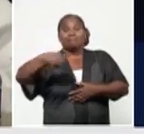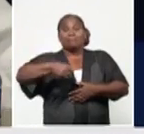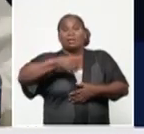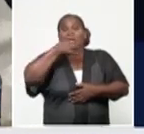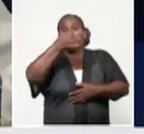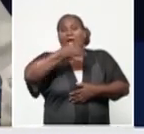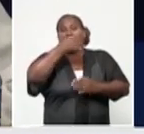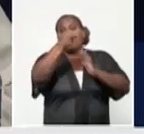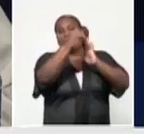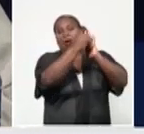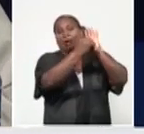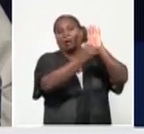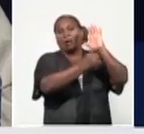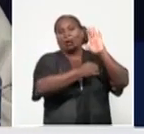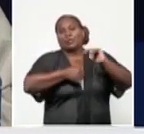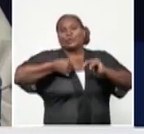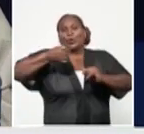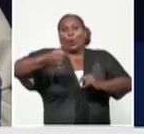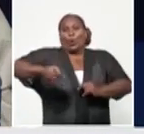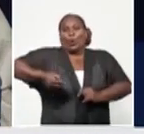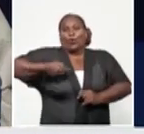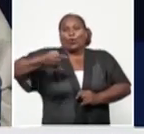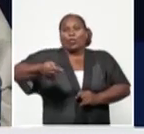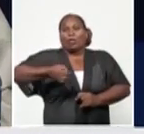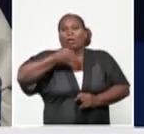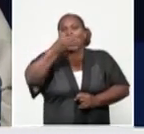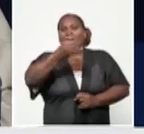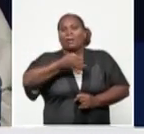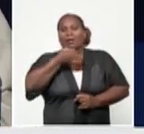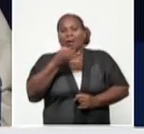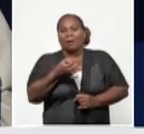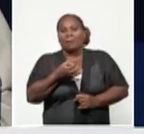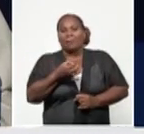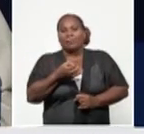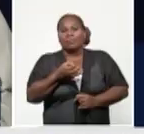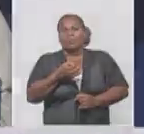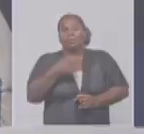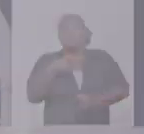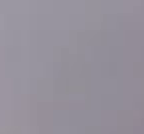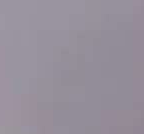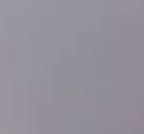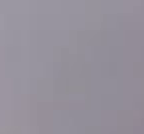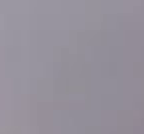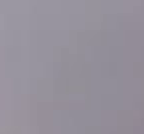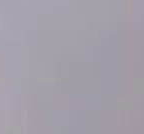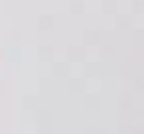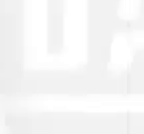information that we have on the behavior of the pandemic in Cuba and the world.